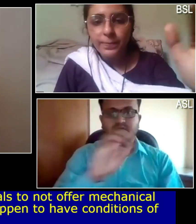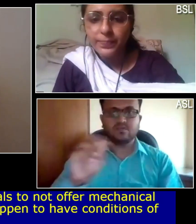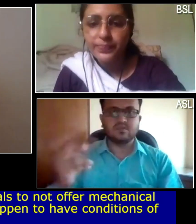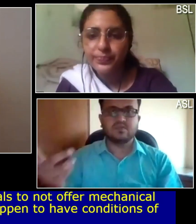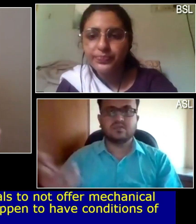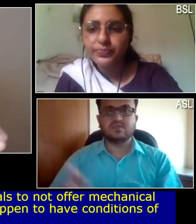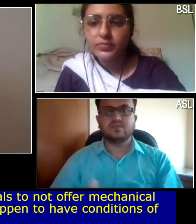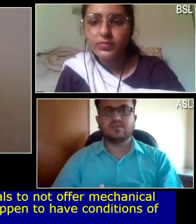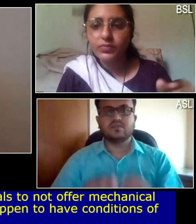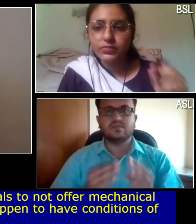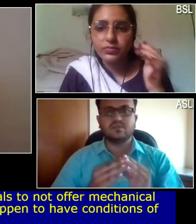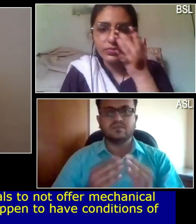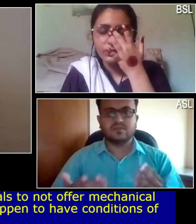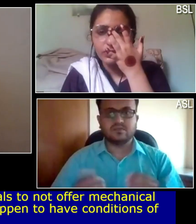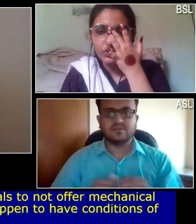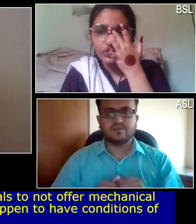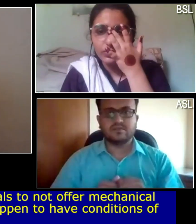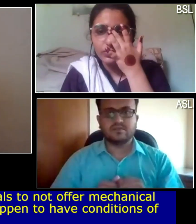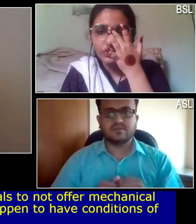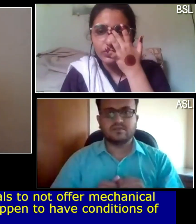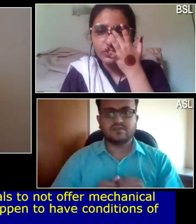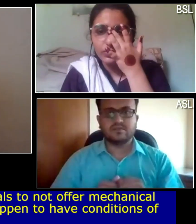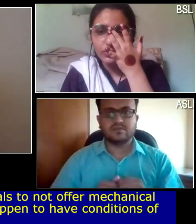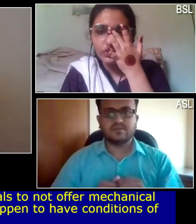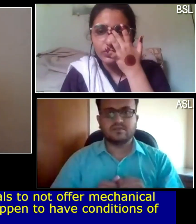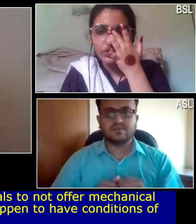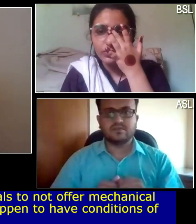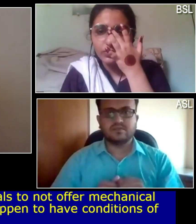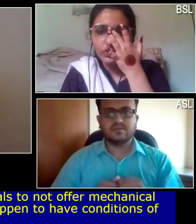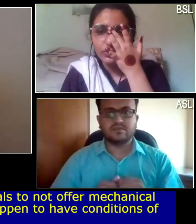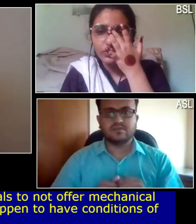understand the logic of how they got there, but